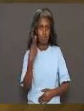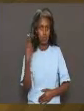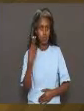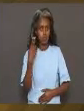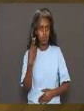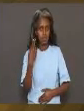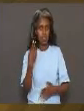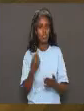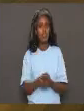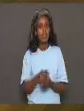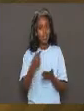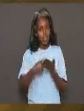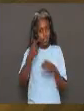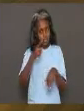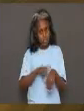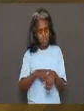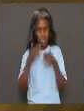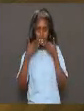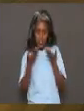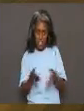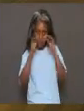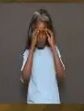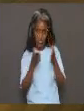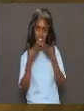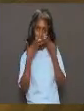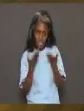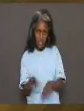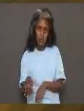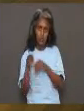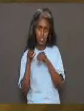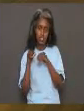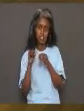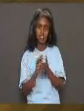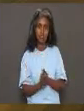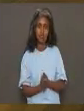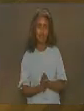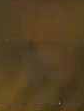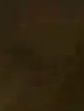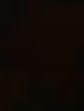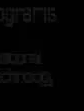using these tools. Until then, thank you, teacher. Thank you, students.